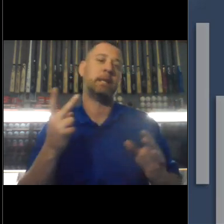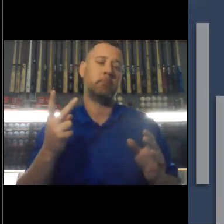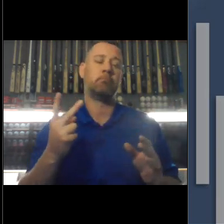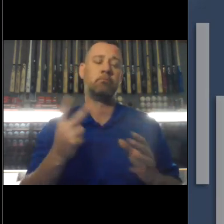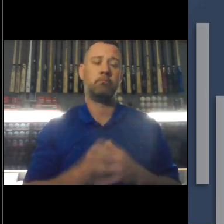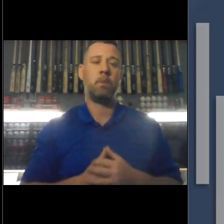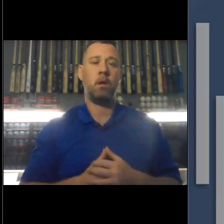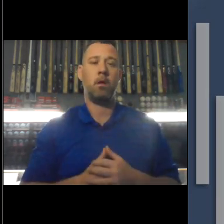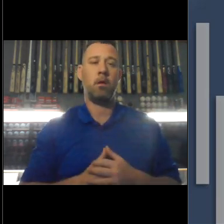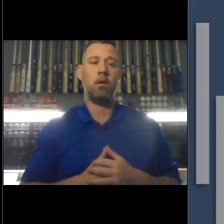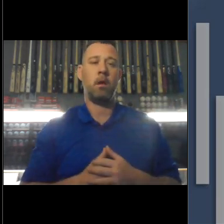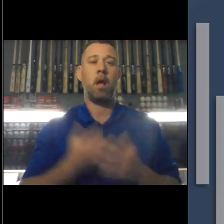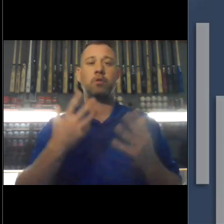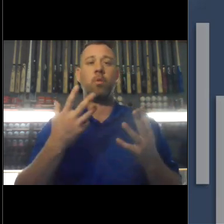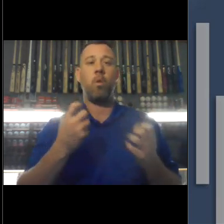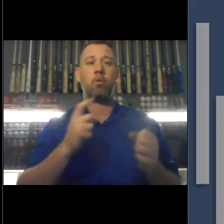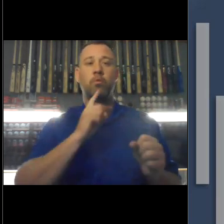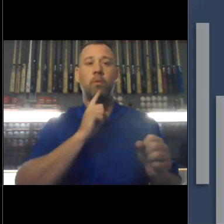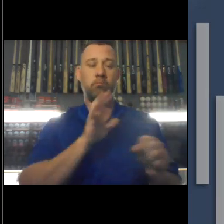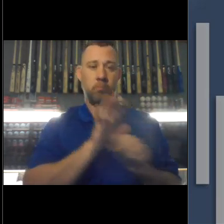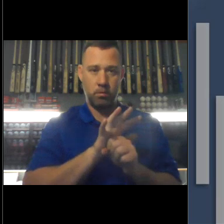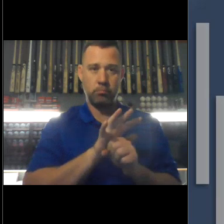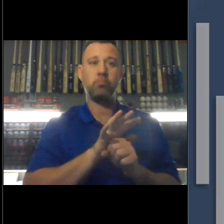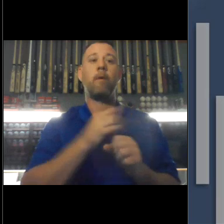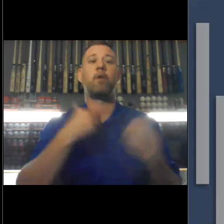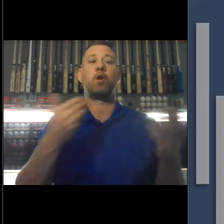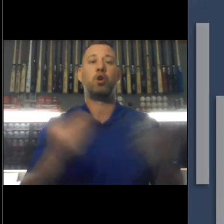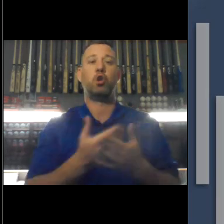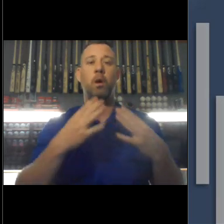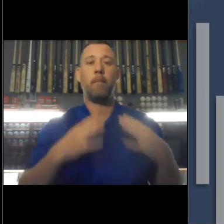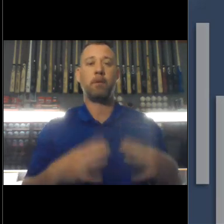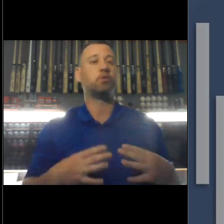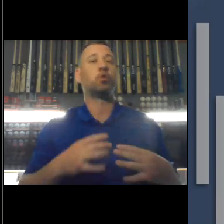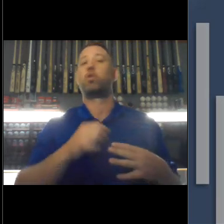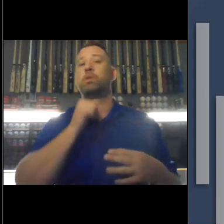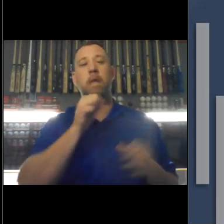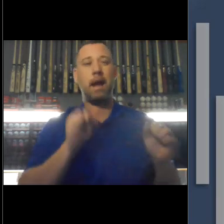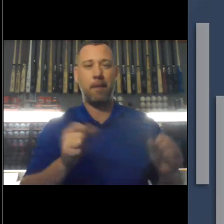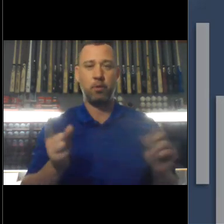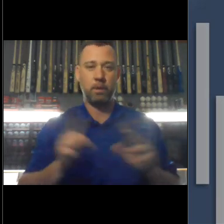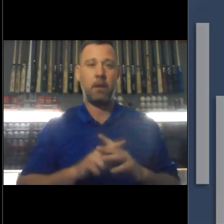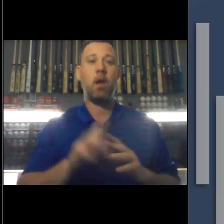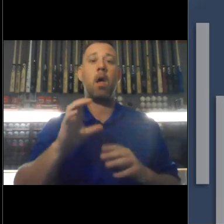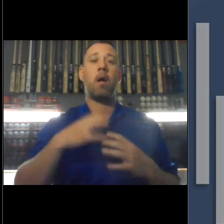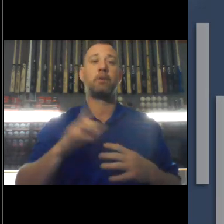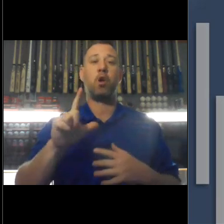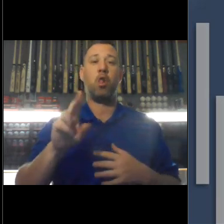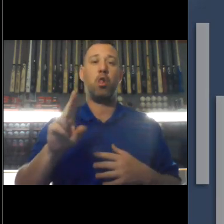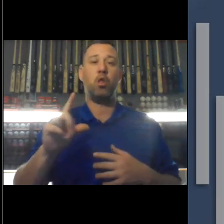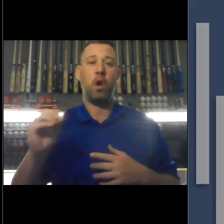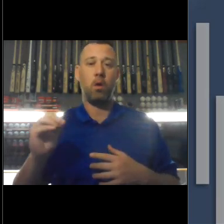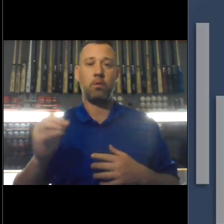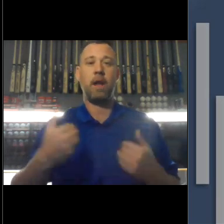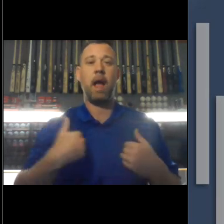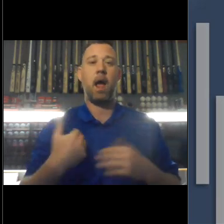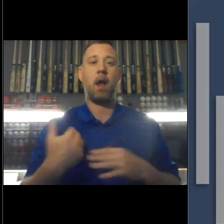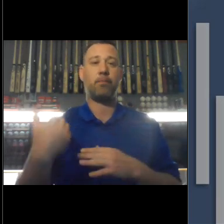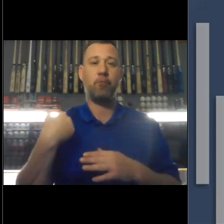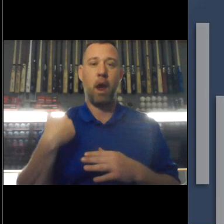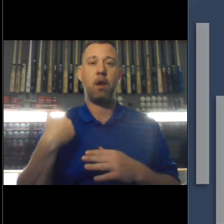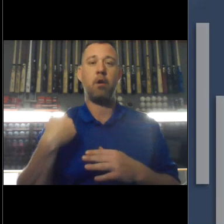I just want to acknowledge we have a new commissioner who was unable to attend today, Commissioner Lugo. She had a prior